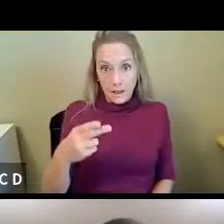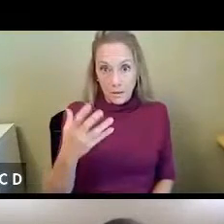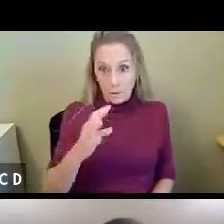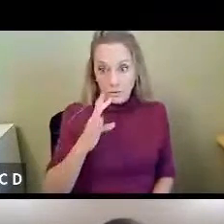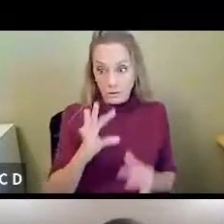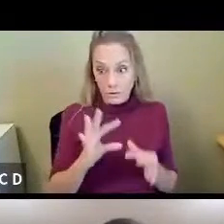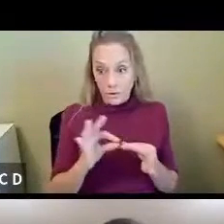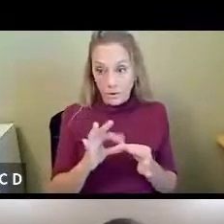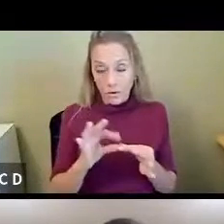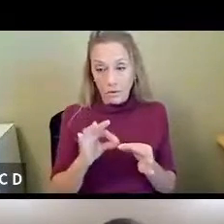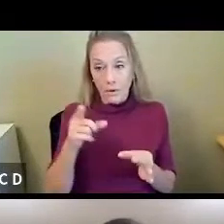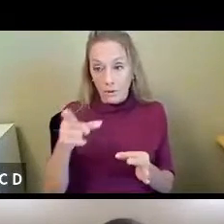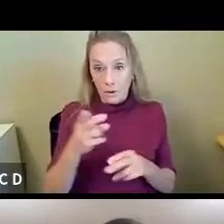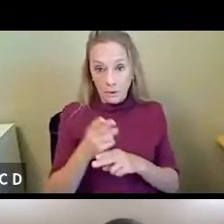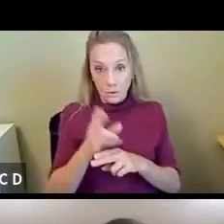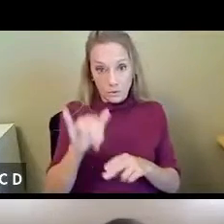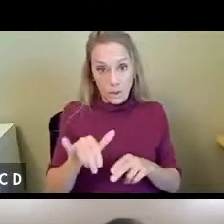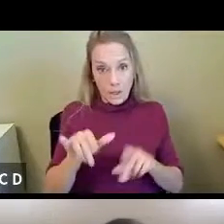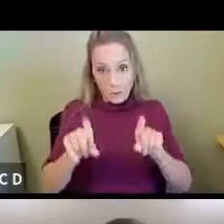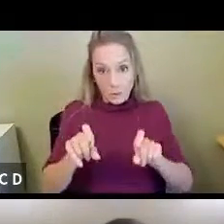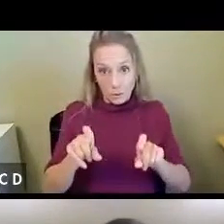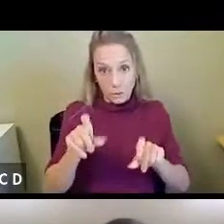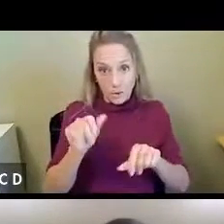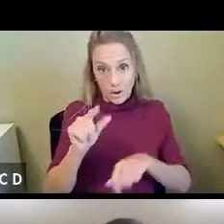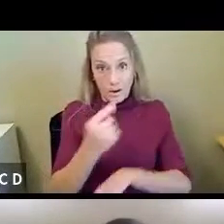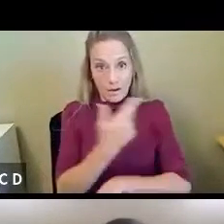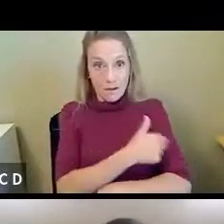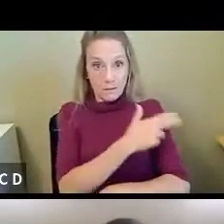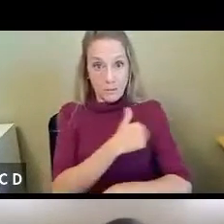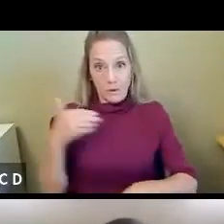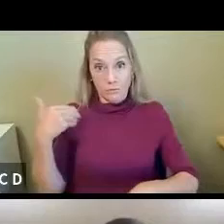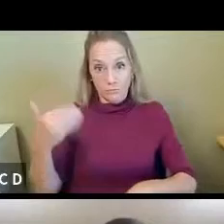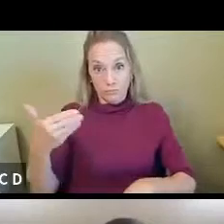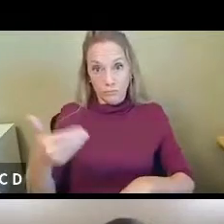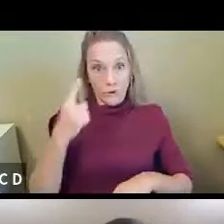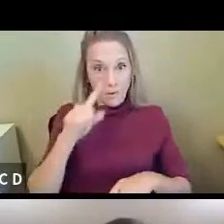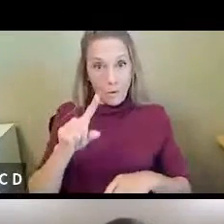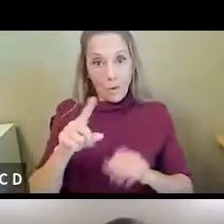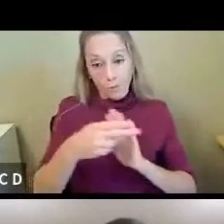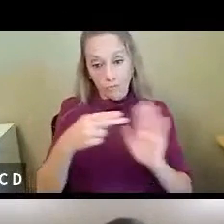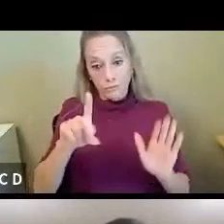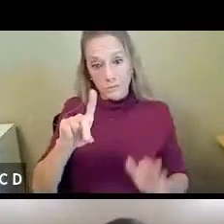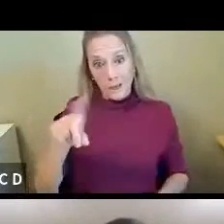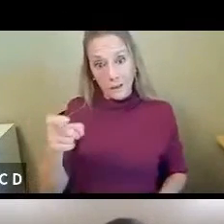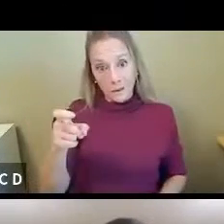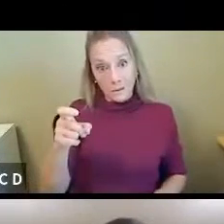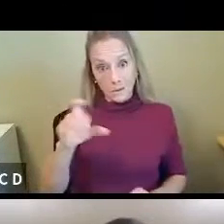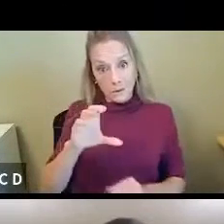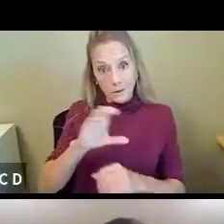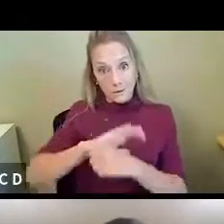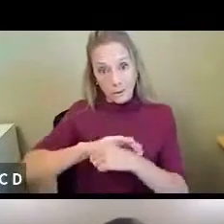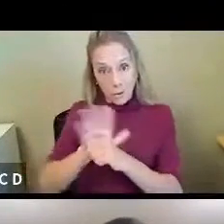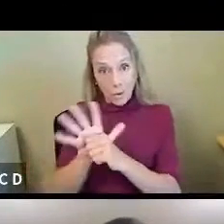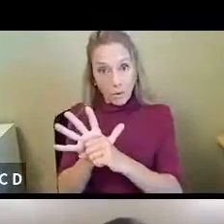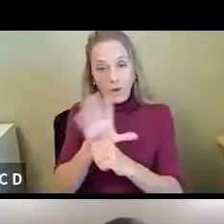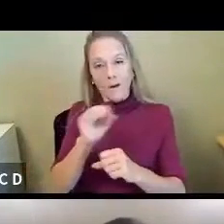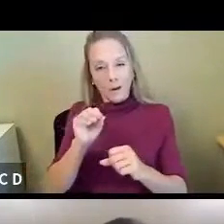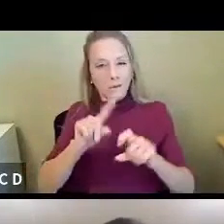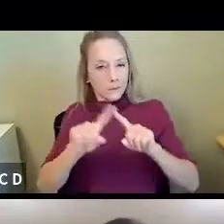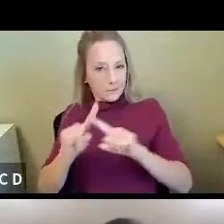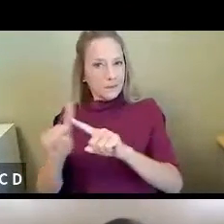use at the hospital regularly for diagnosing the COVID and many other things as